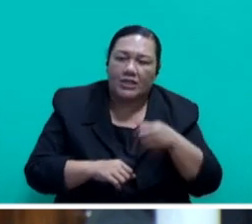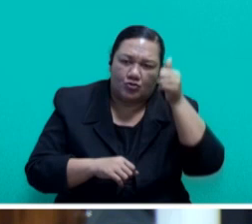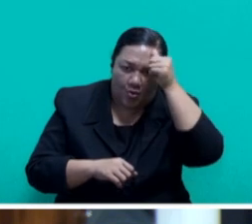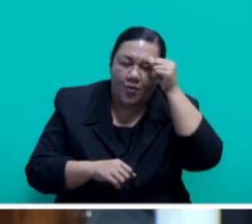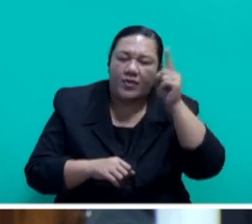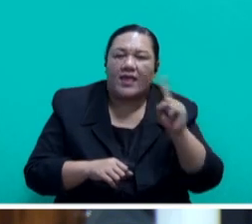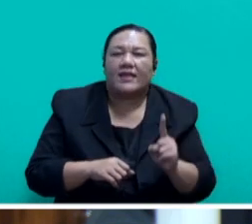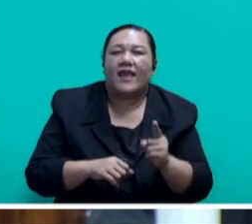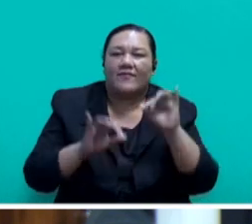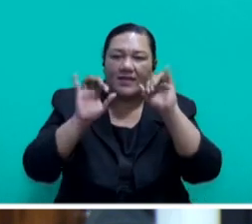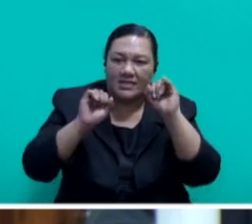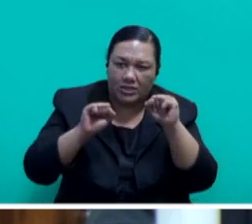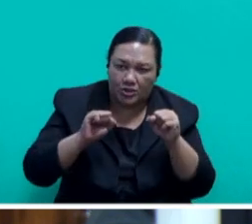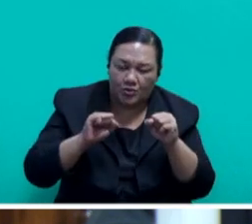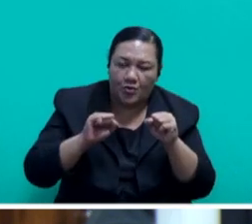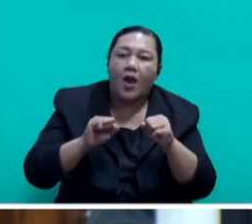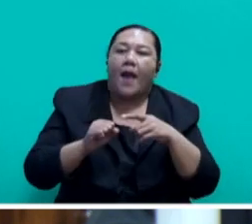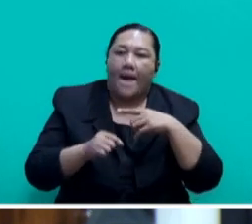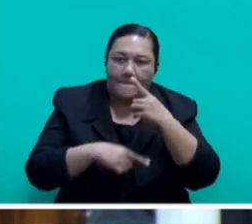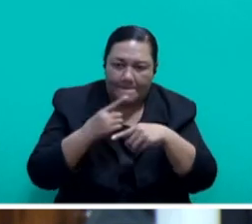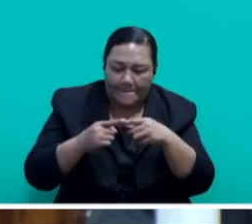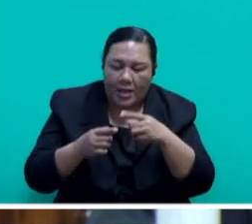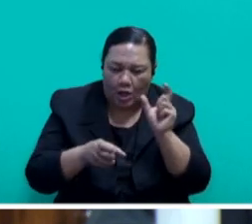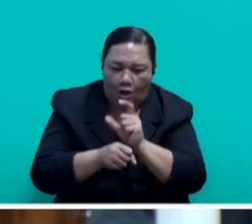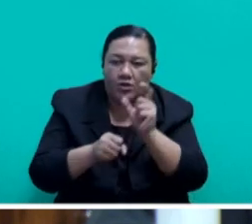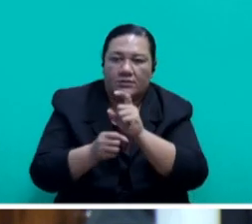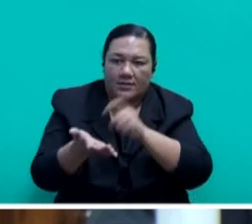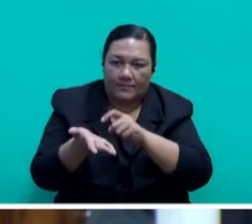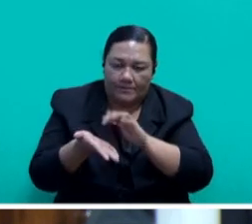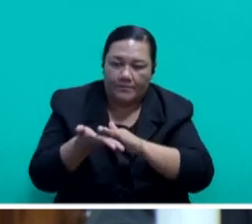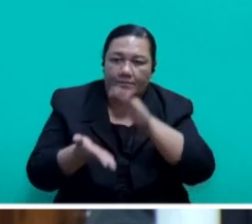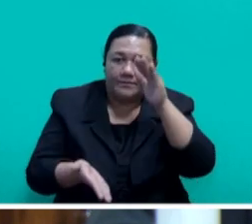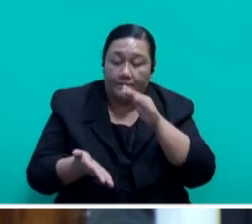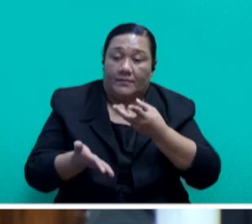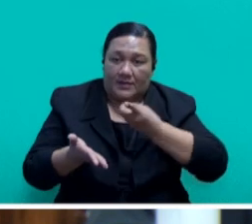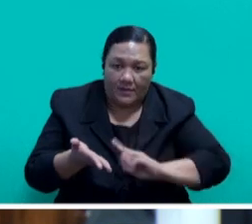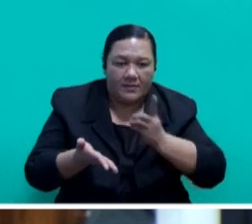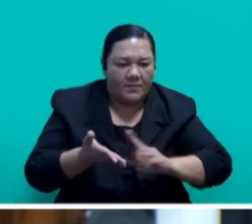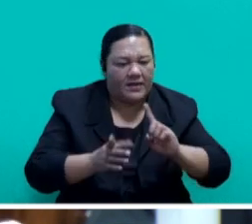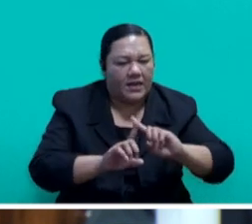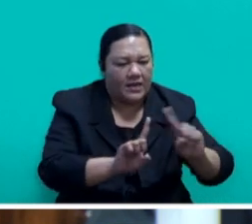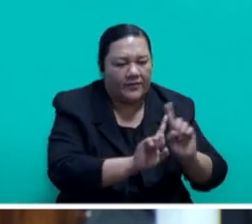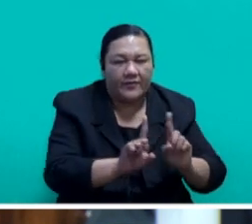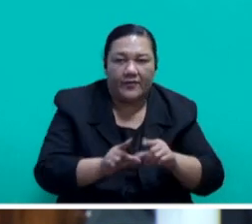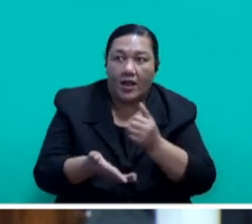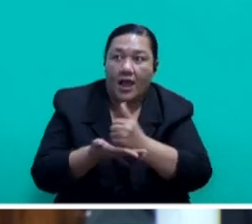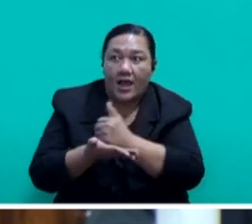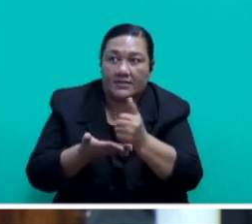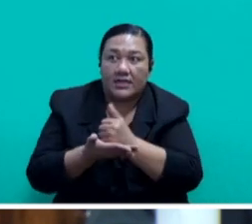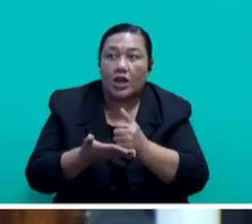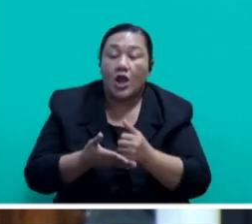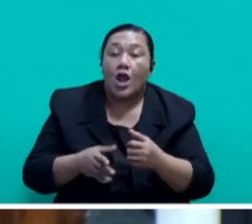it. The current state of affairs demands immediate attention and action, and the coalition government is